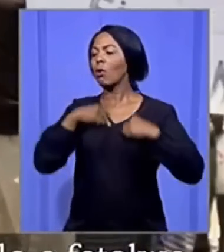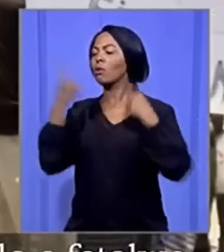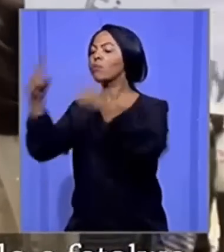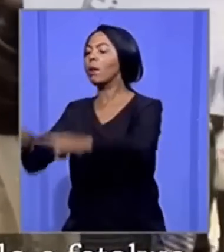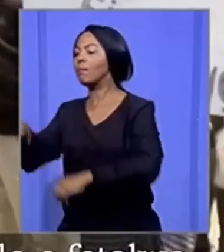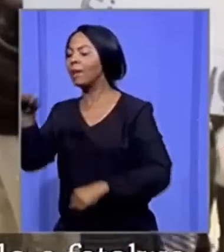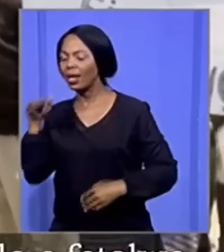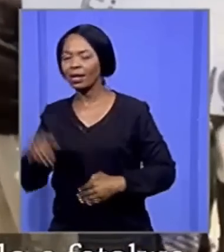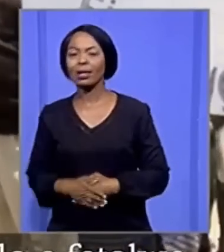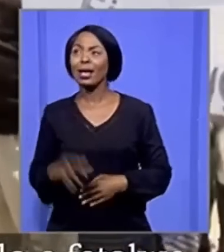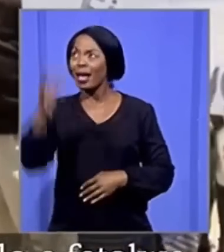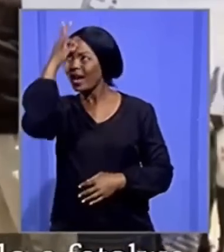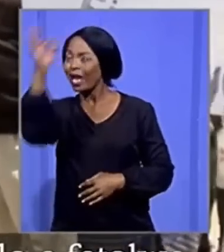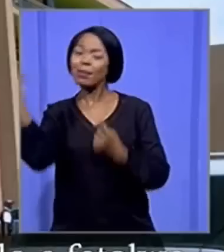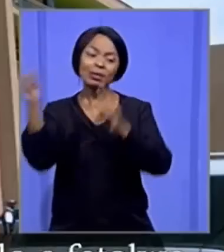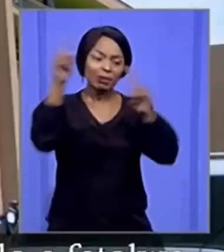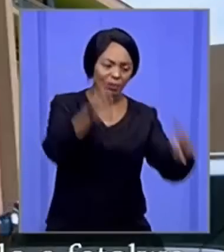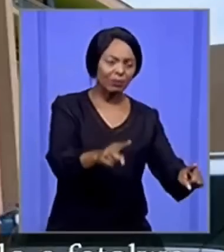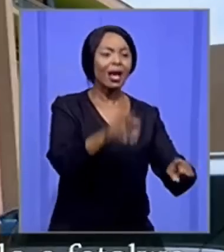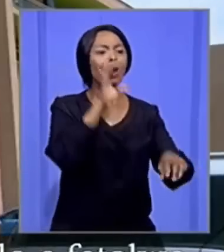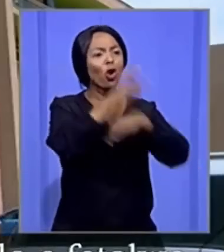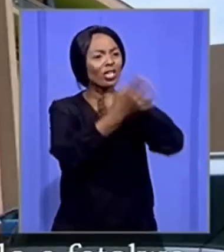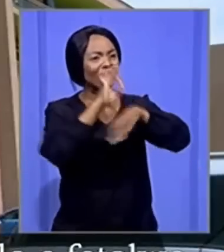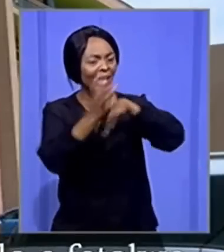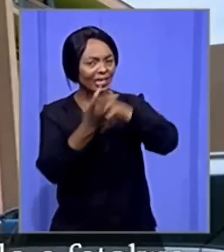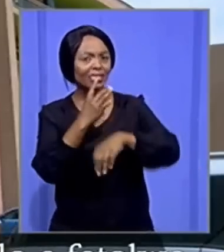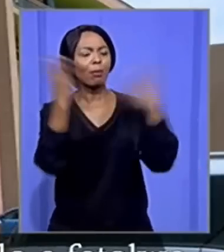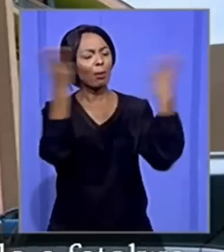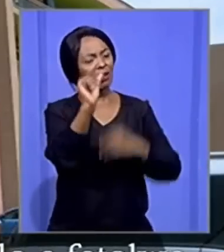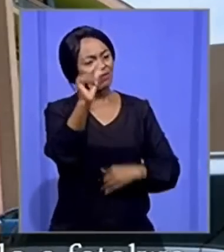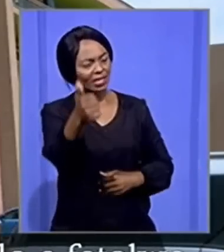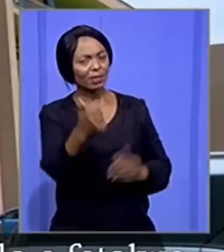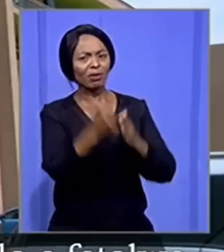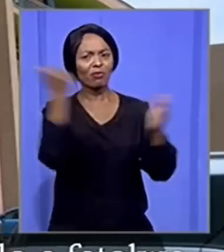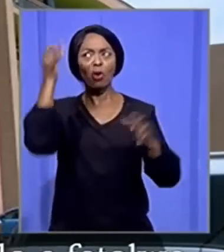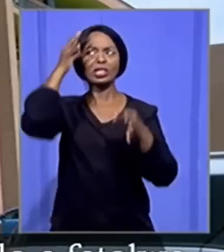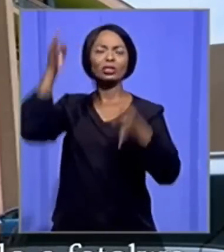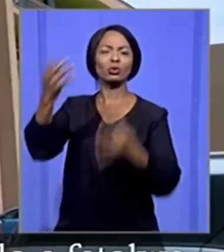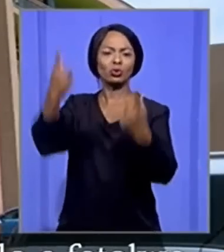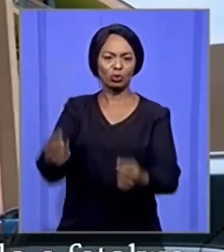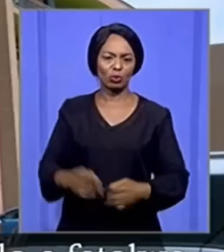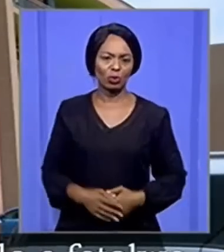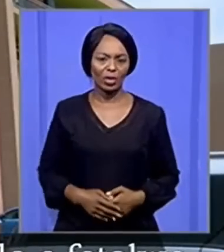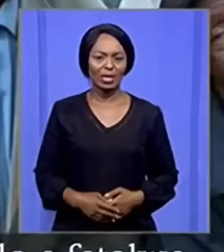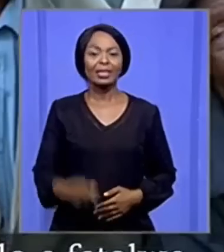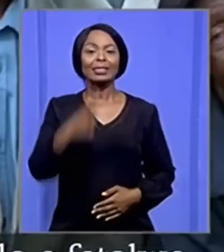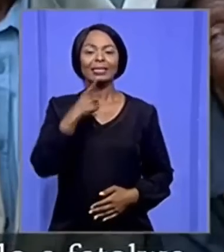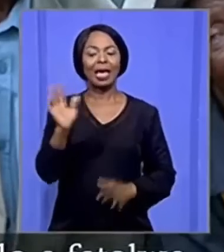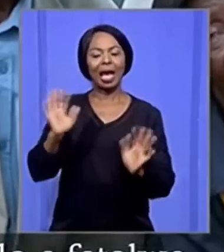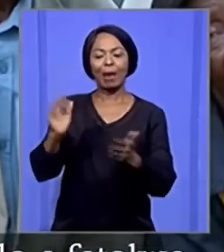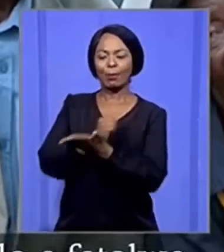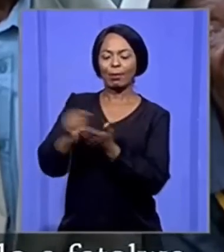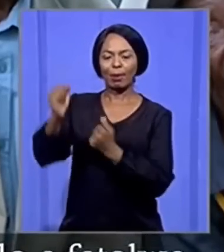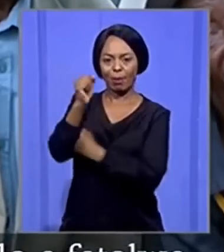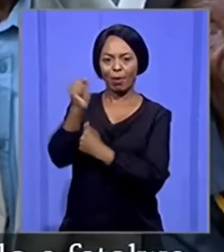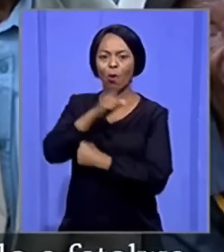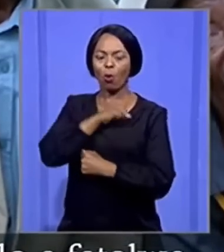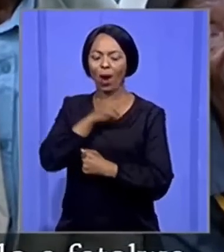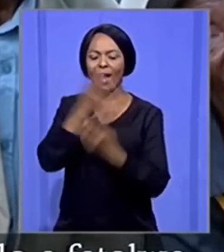bolelele batho ba ko rena batho ba reng Postbank e reng go swarwa poo ga difatanaga tša go sepetša tšhelete le go tswalelwa ga mafelo a